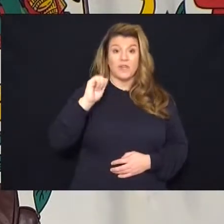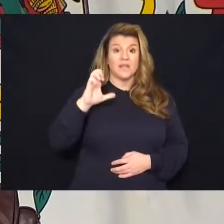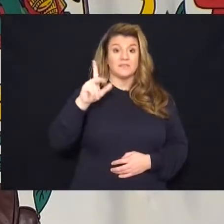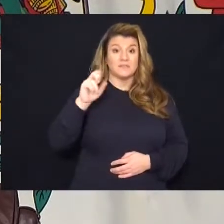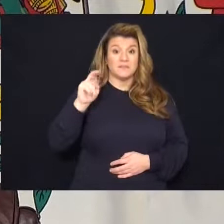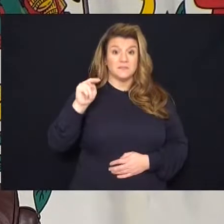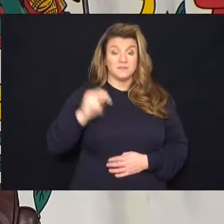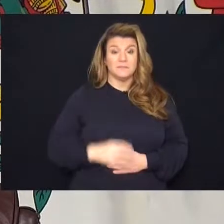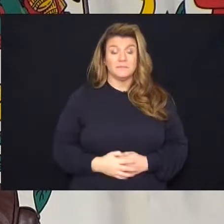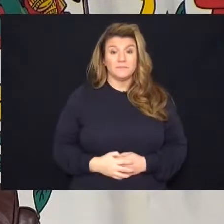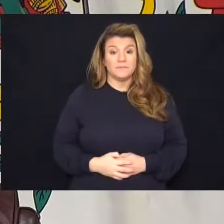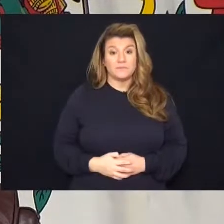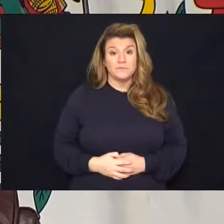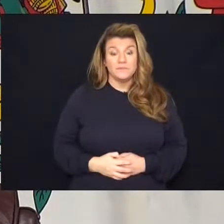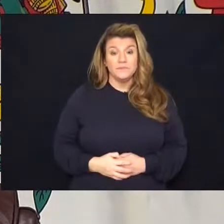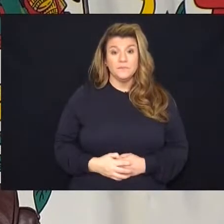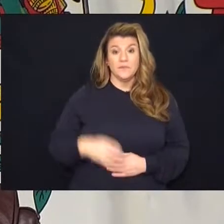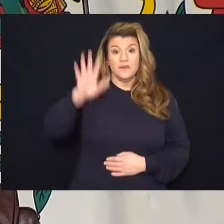County. The